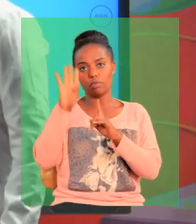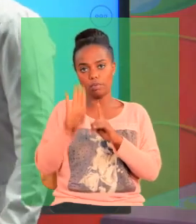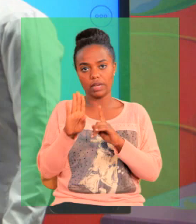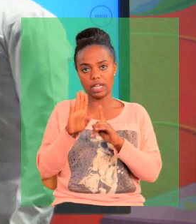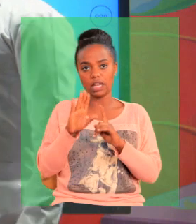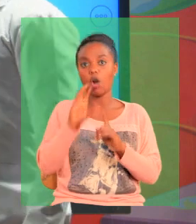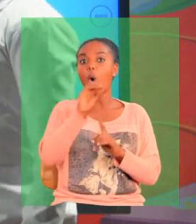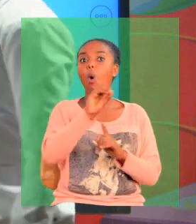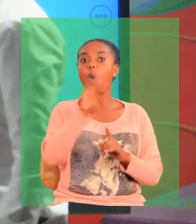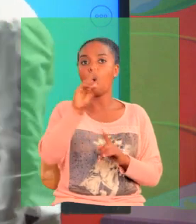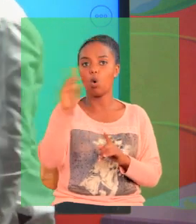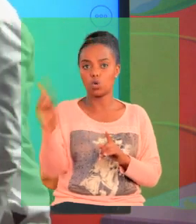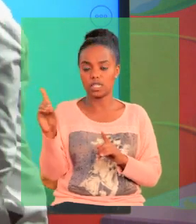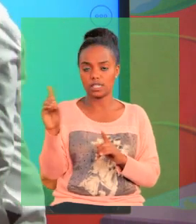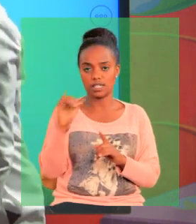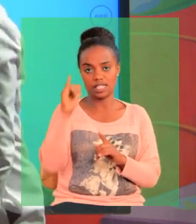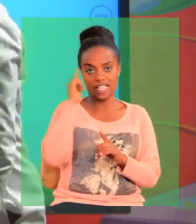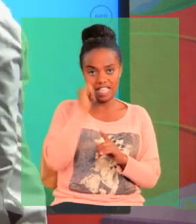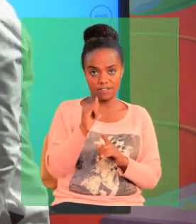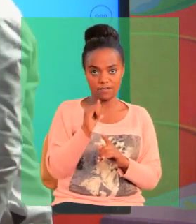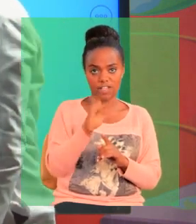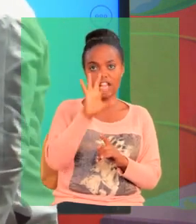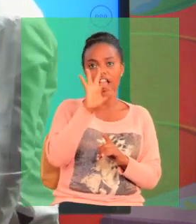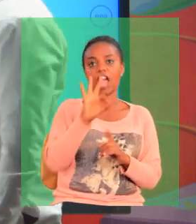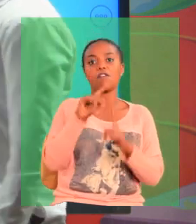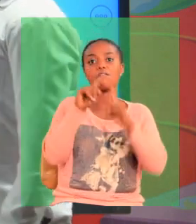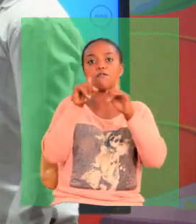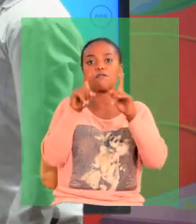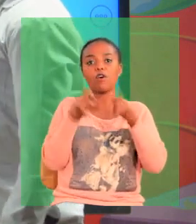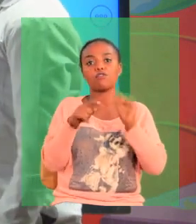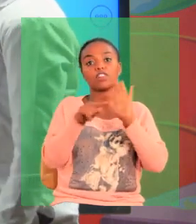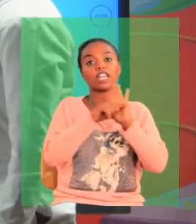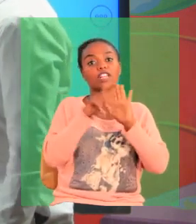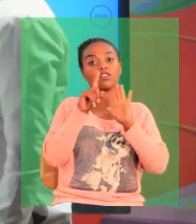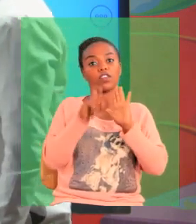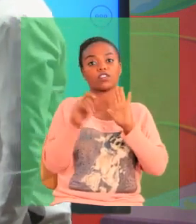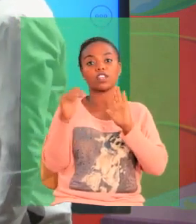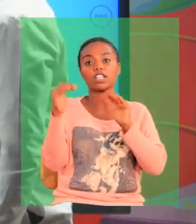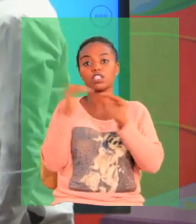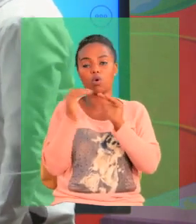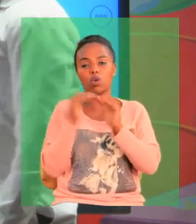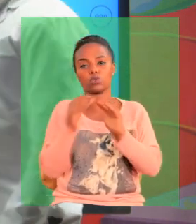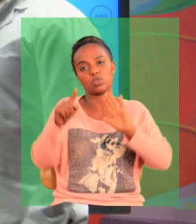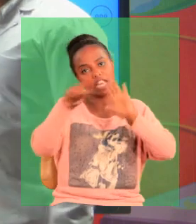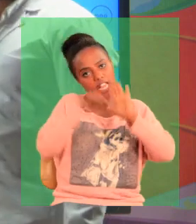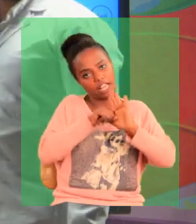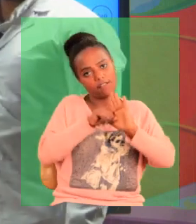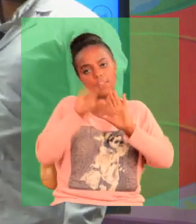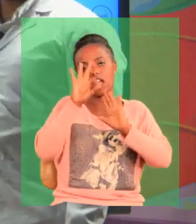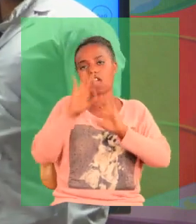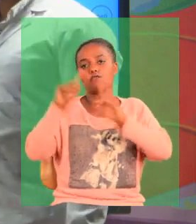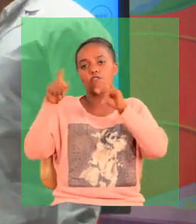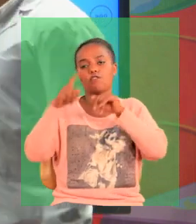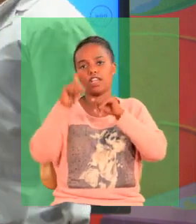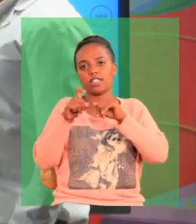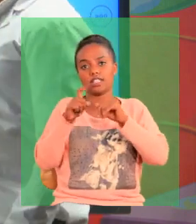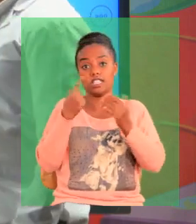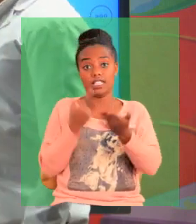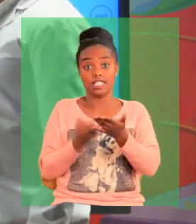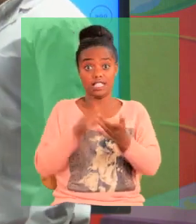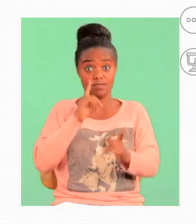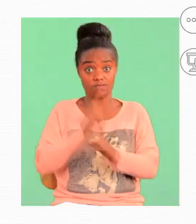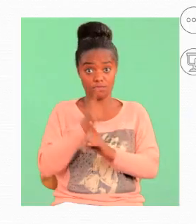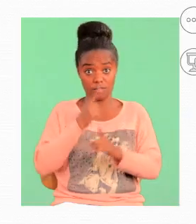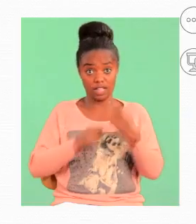odd if f of negative x is equals to negative of f of x. If satisfies